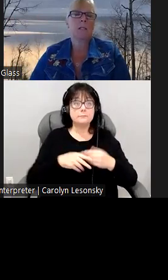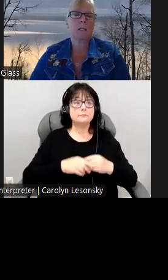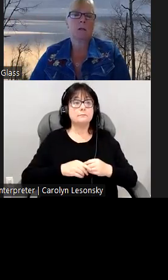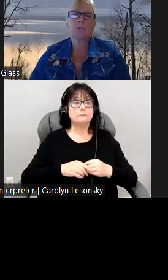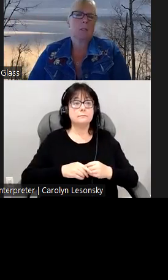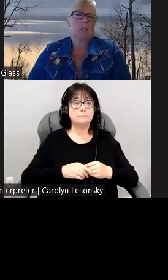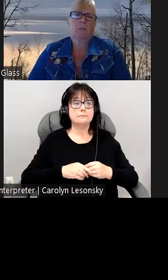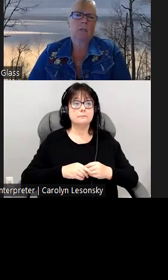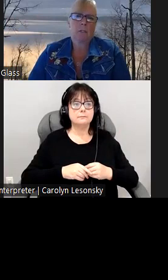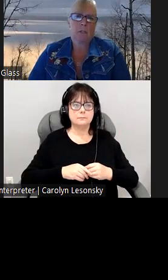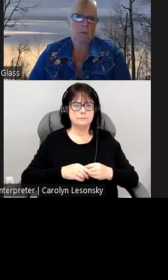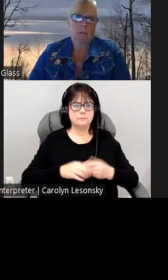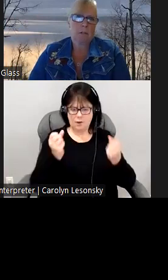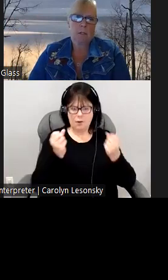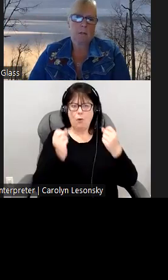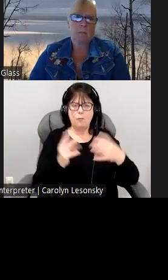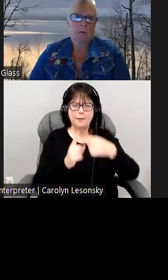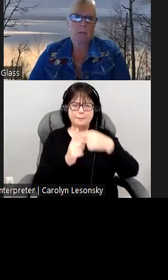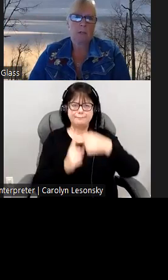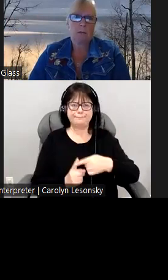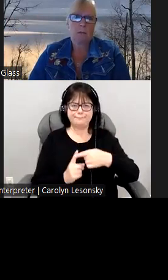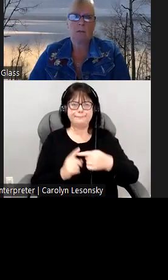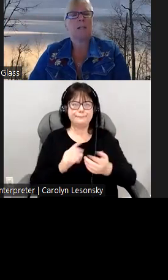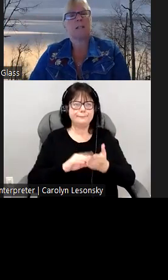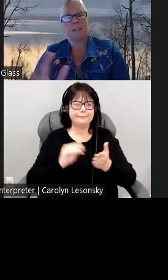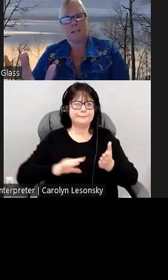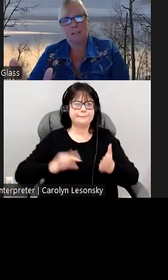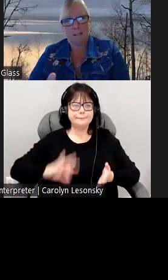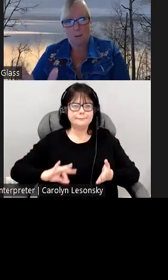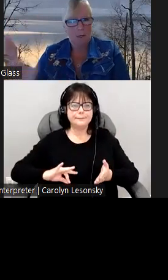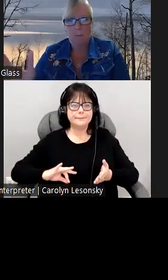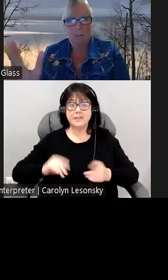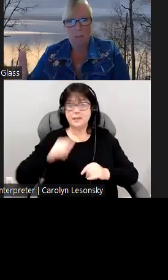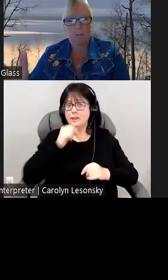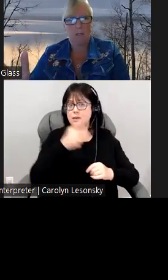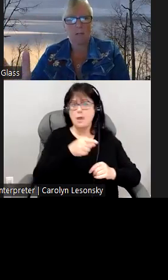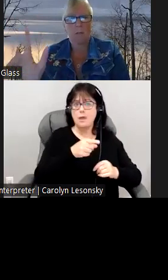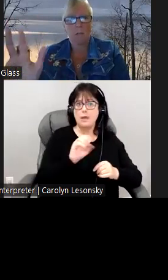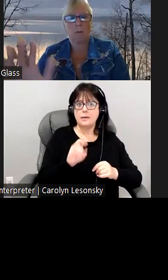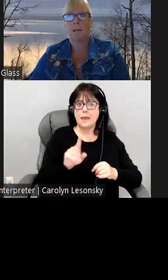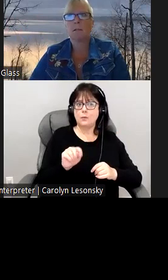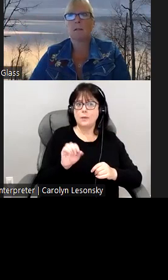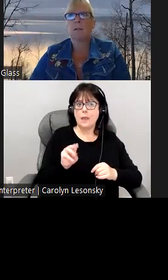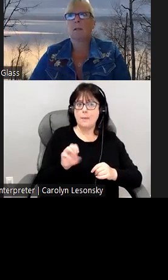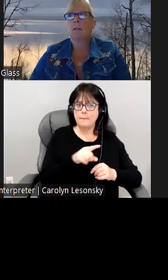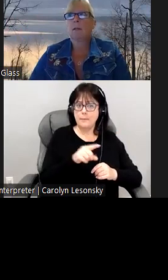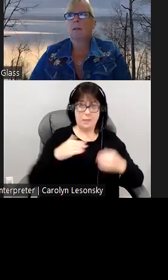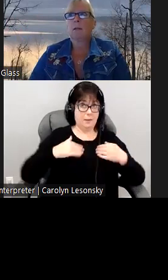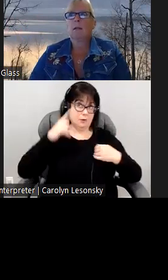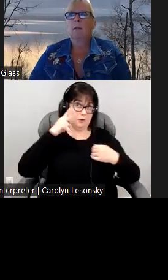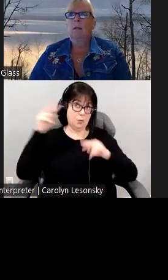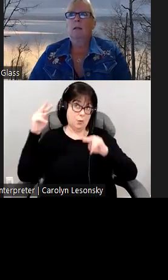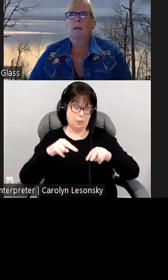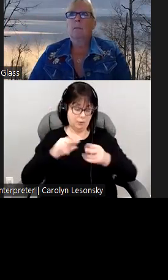reflected in the outcomes. There's lots of good things that our learners get out of the programming that isn't listed as an outcome that the ministry counts. We know that.